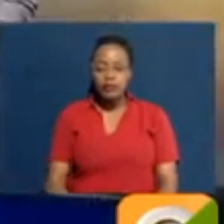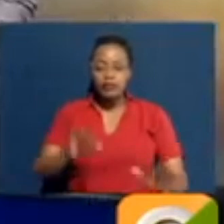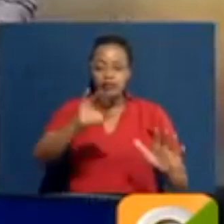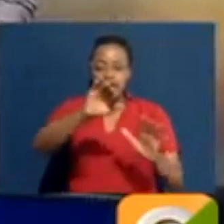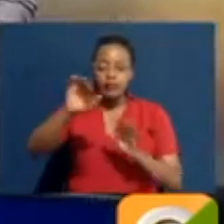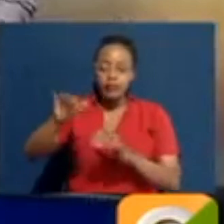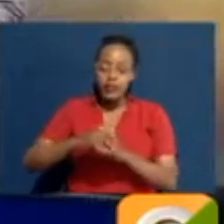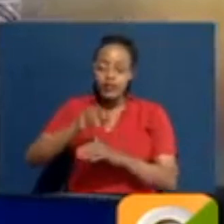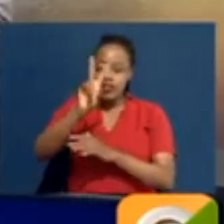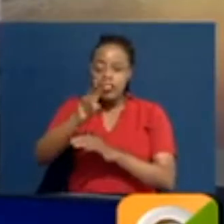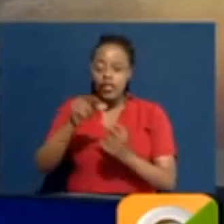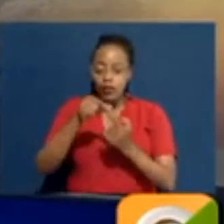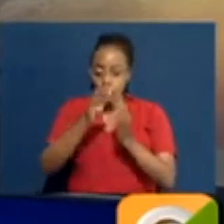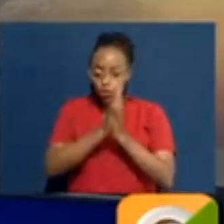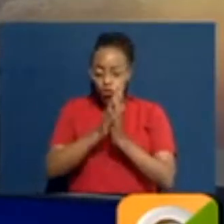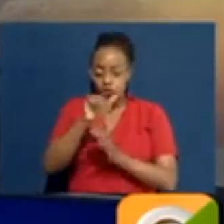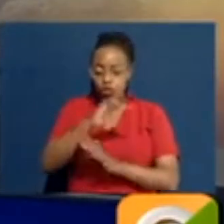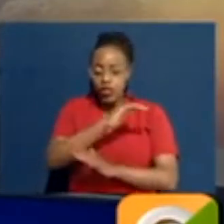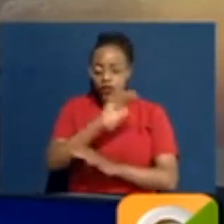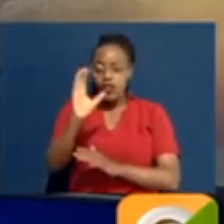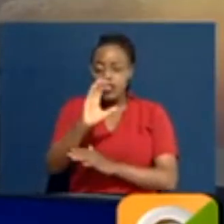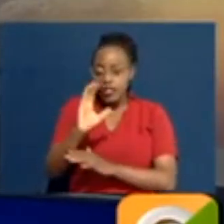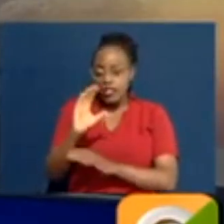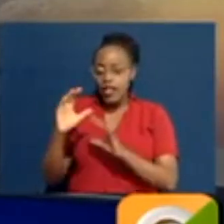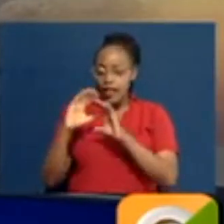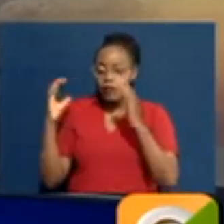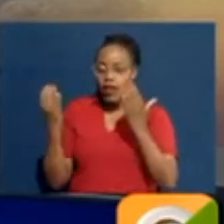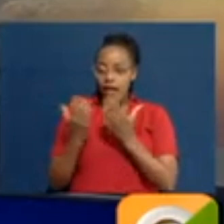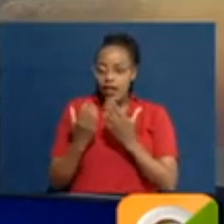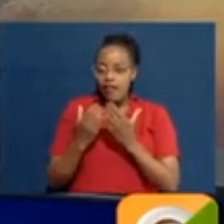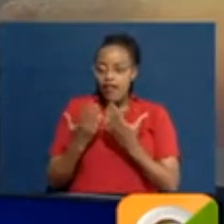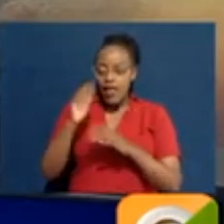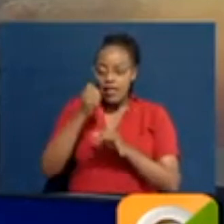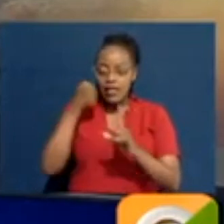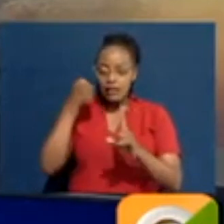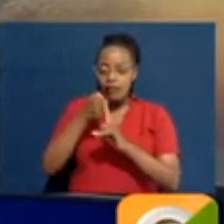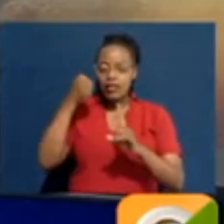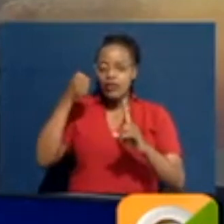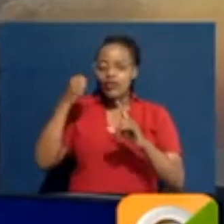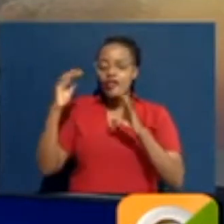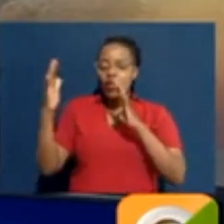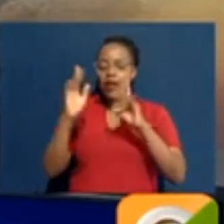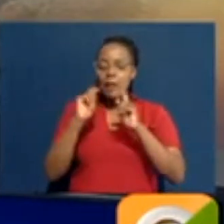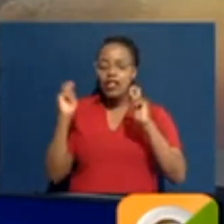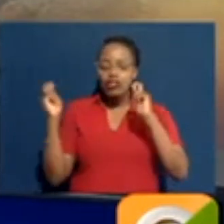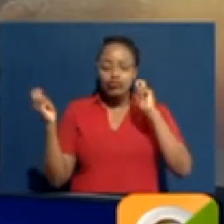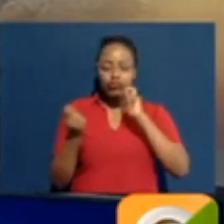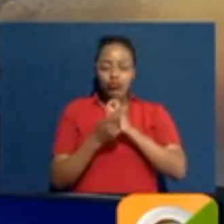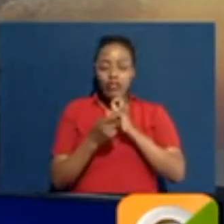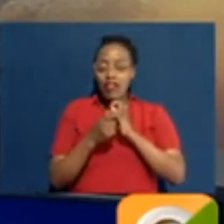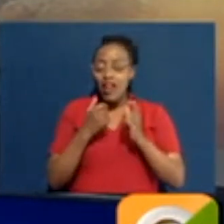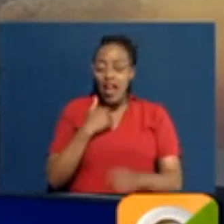Right on to our second feature of the evening on Citizen Planet, and the devastating impact of climate change has spared no